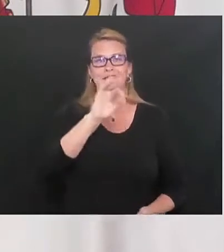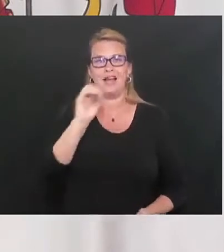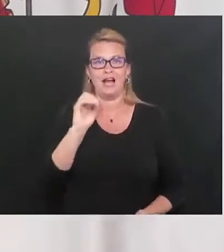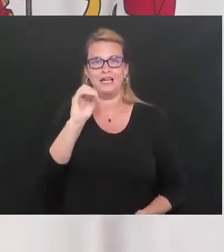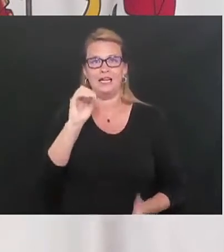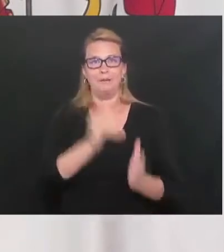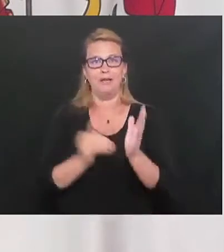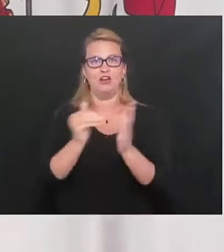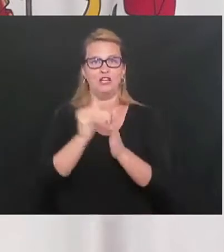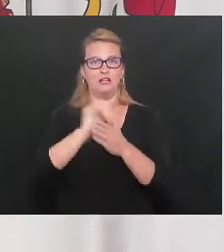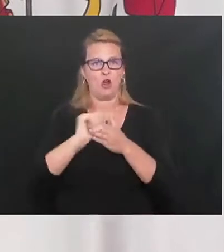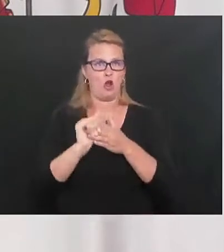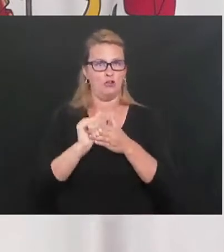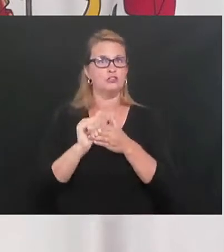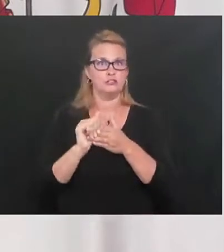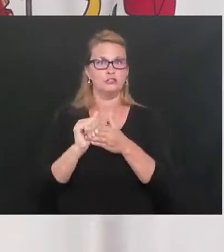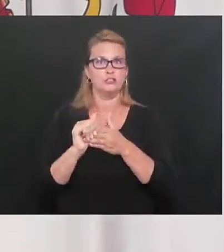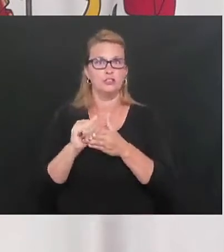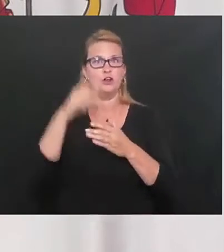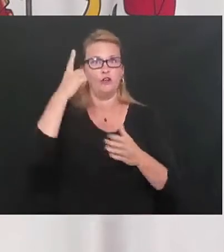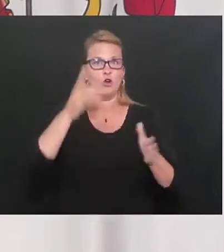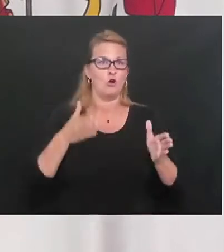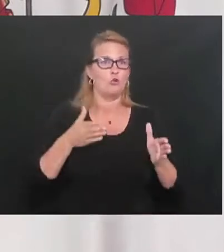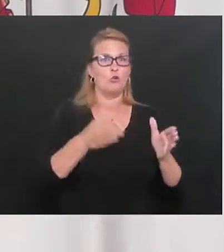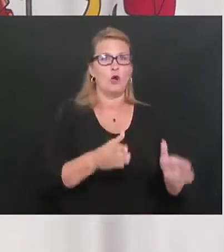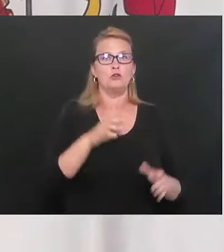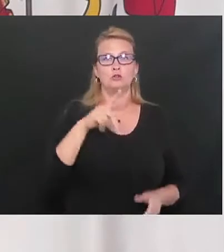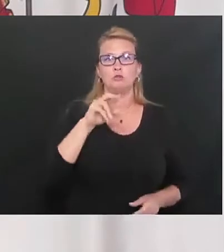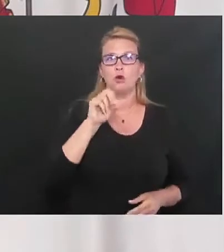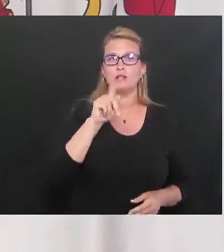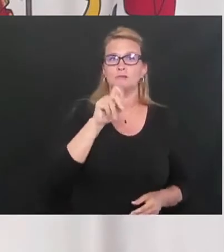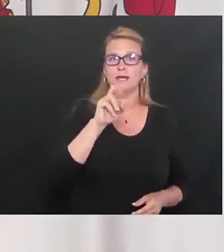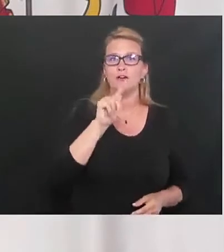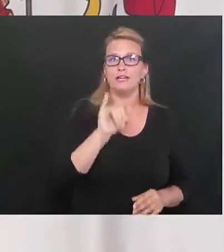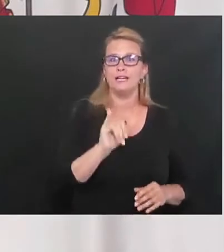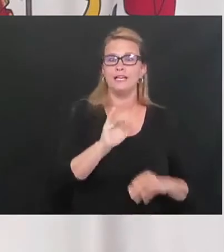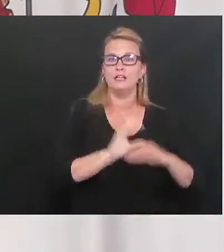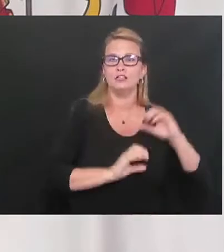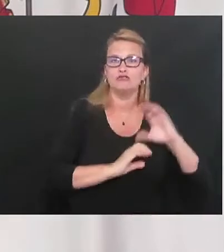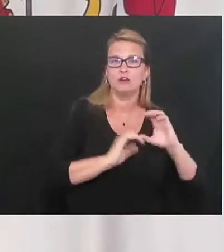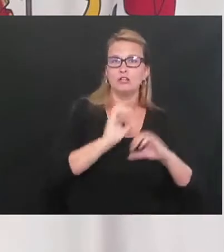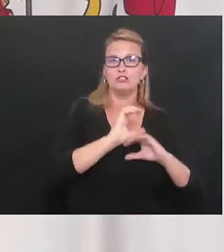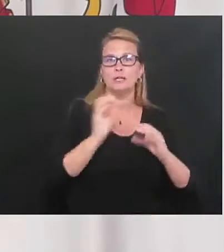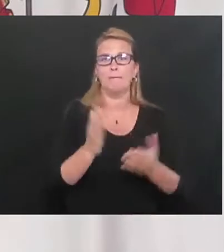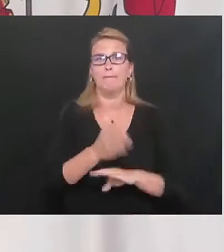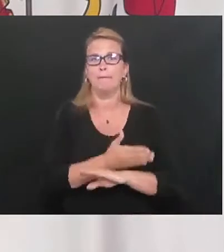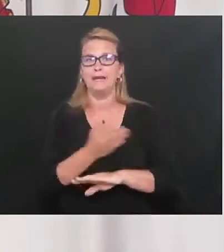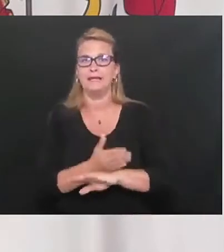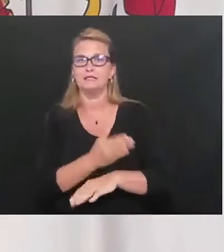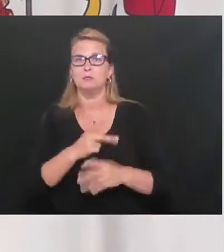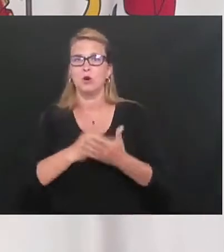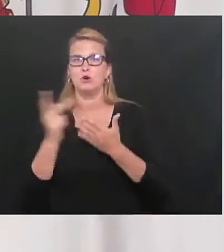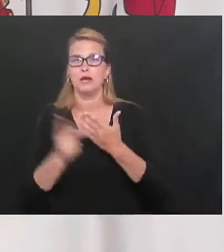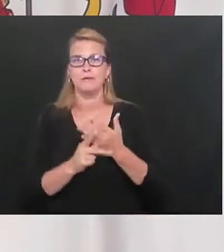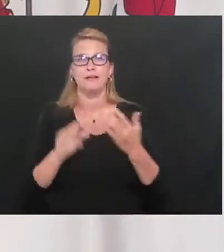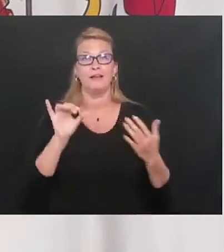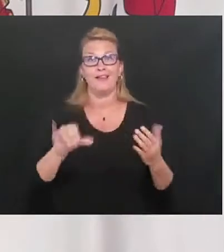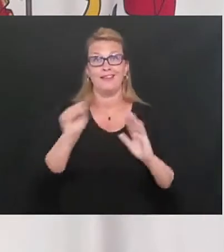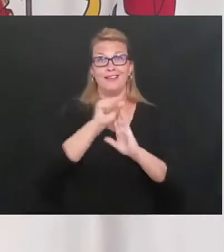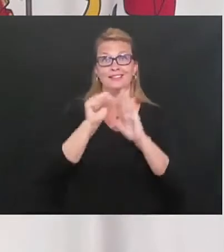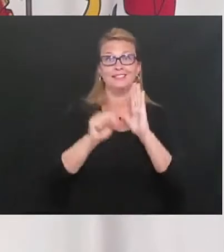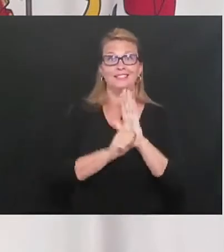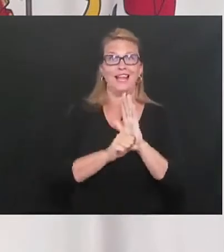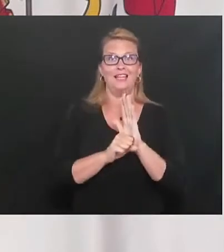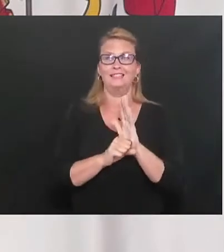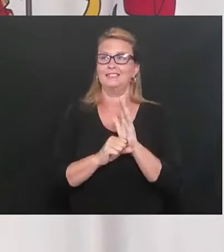million, you know, for the Roads to Prosperity Highway construction and maintenance program. The state's excellent rating